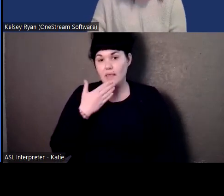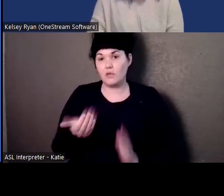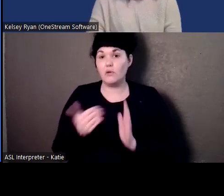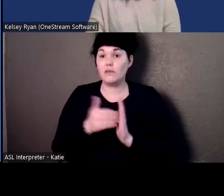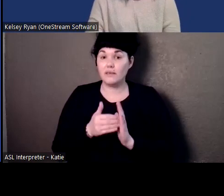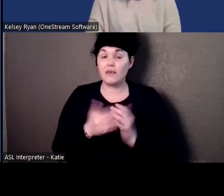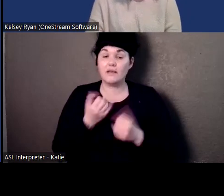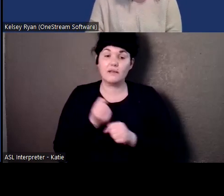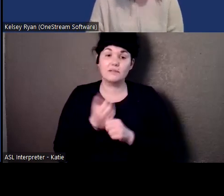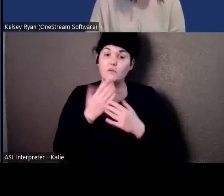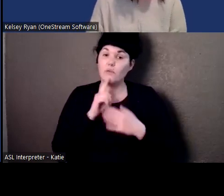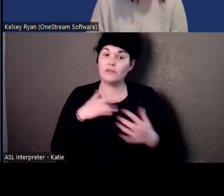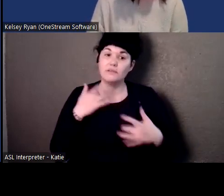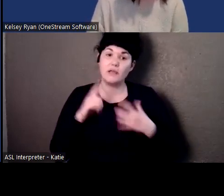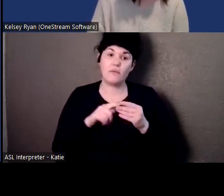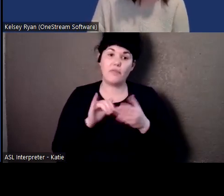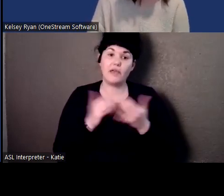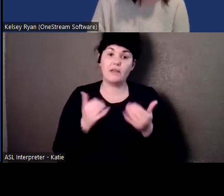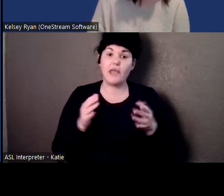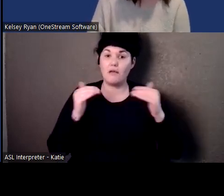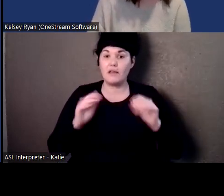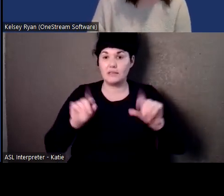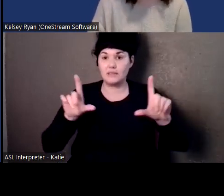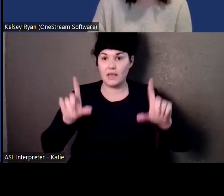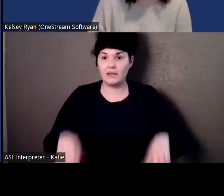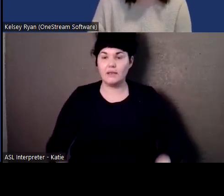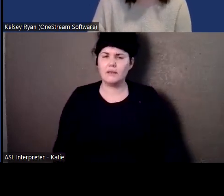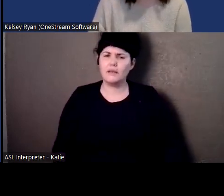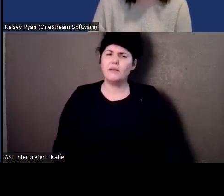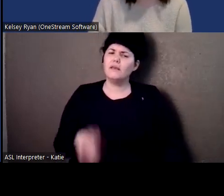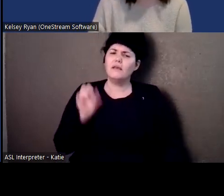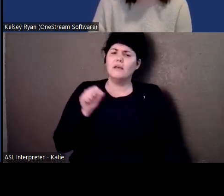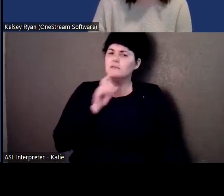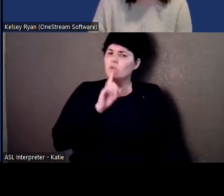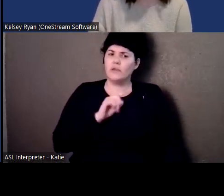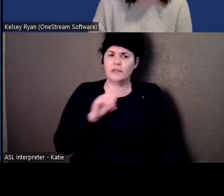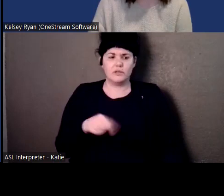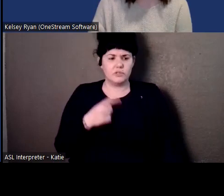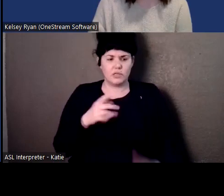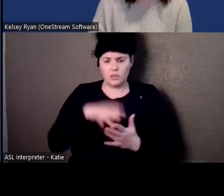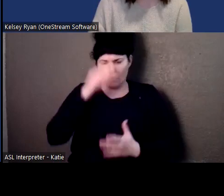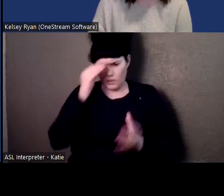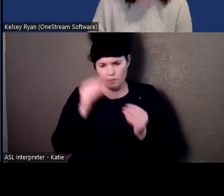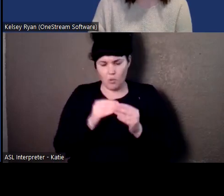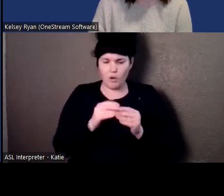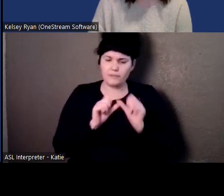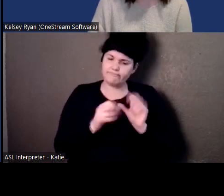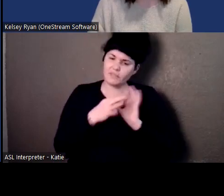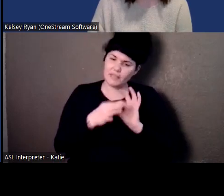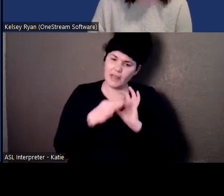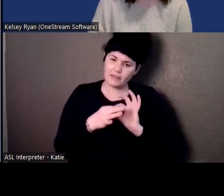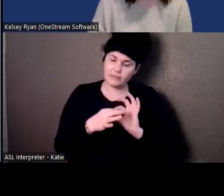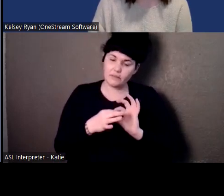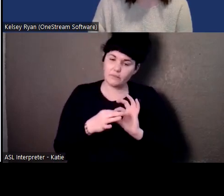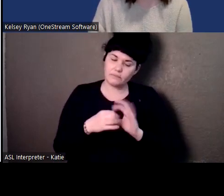We'll move over to the next slide. Yeah, so really just learning more and staying connected. So where can you find